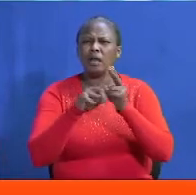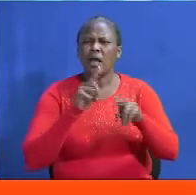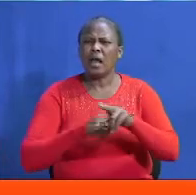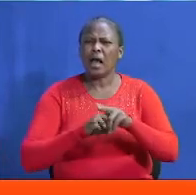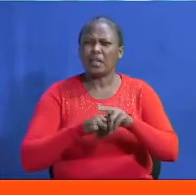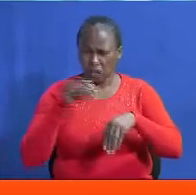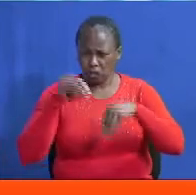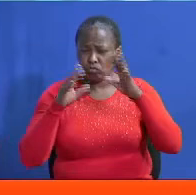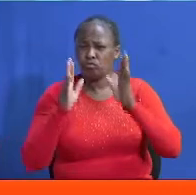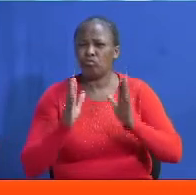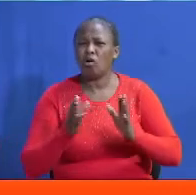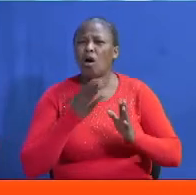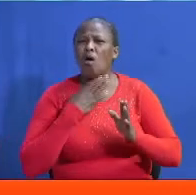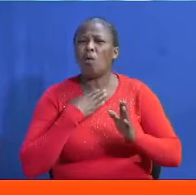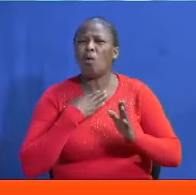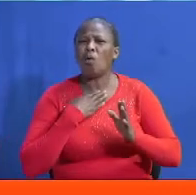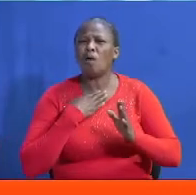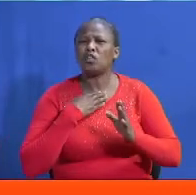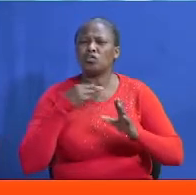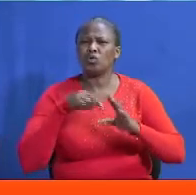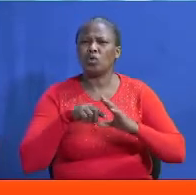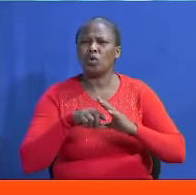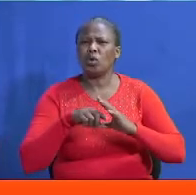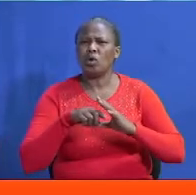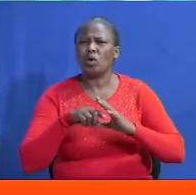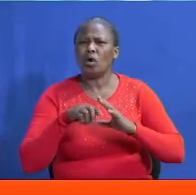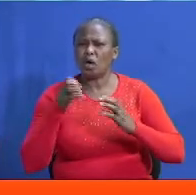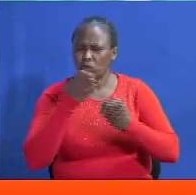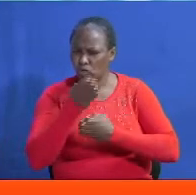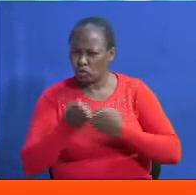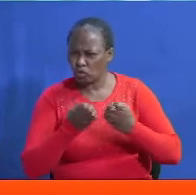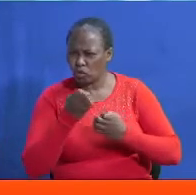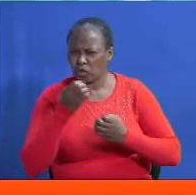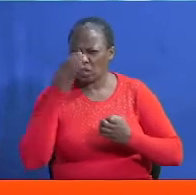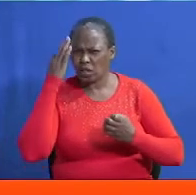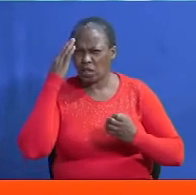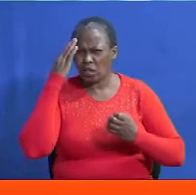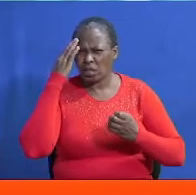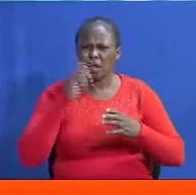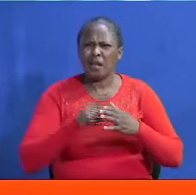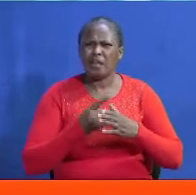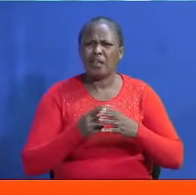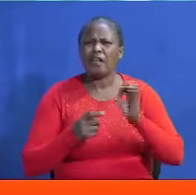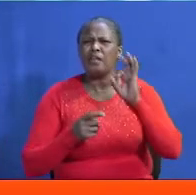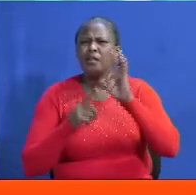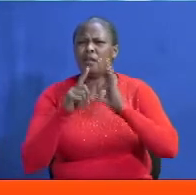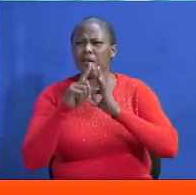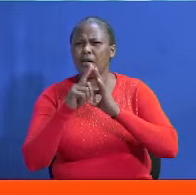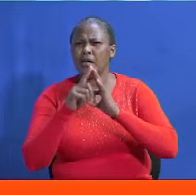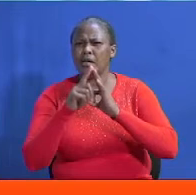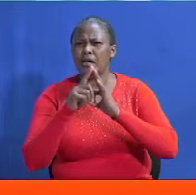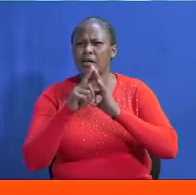when the voter wants to log in, mm-hmm. and you need to authenticate them. Then the third one is